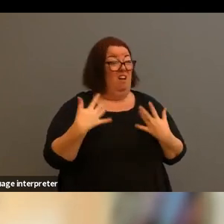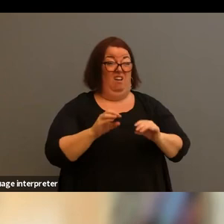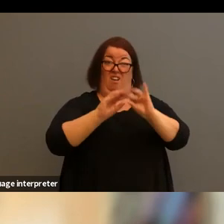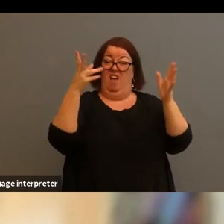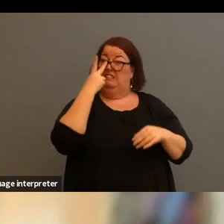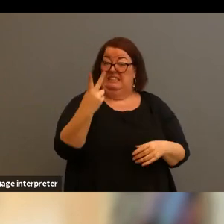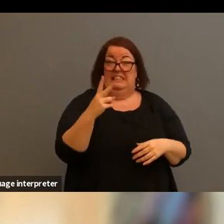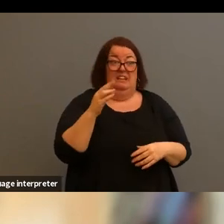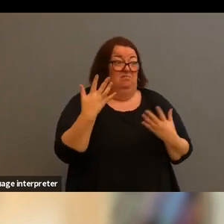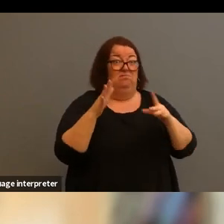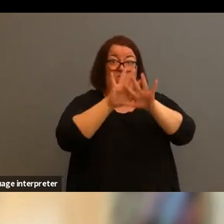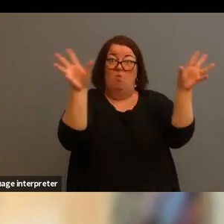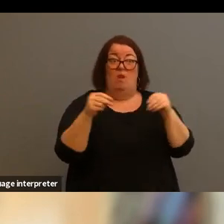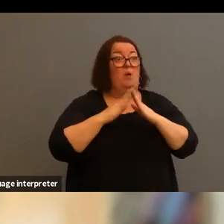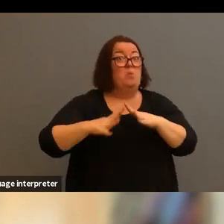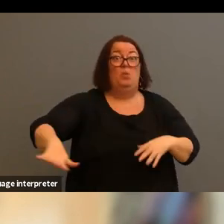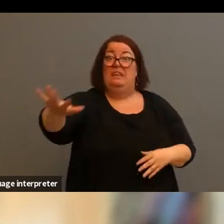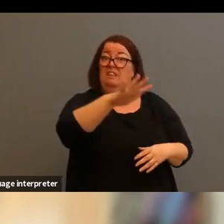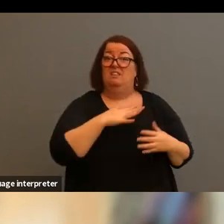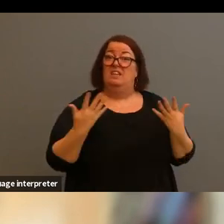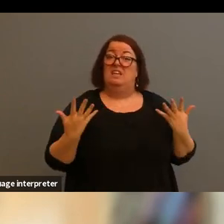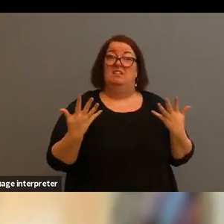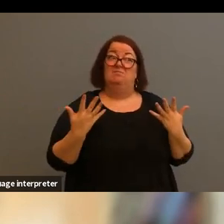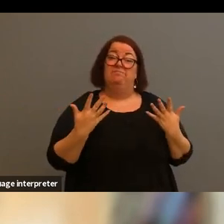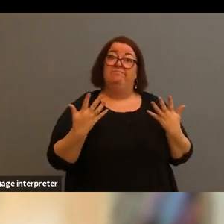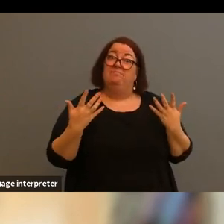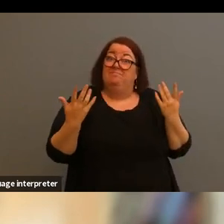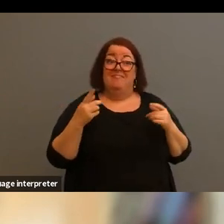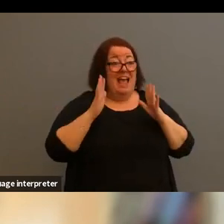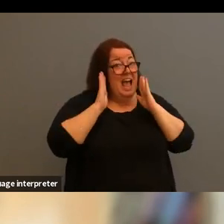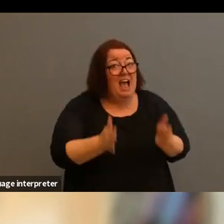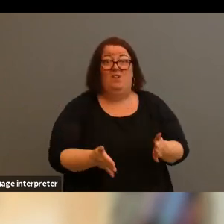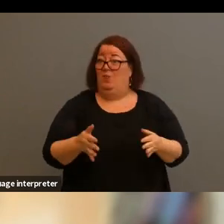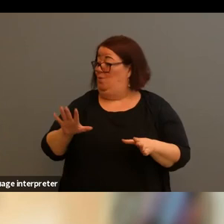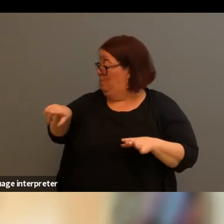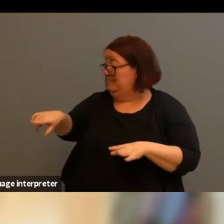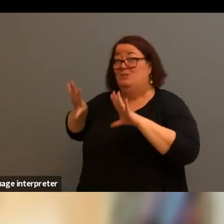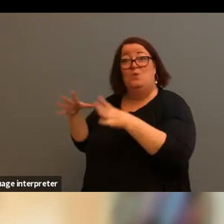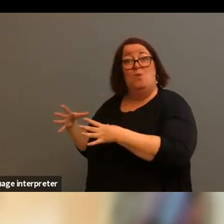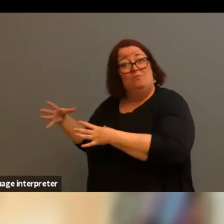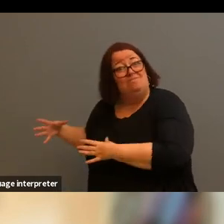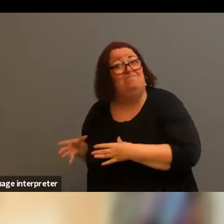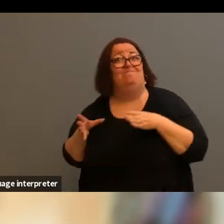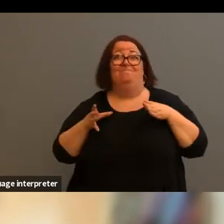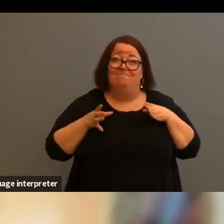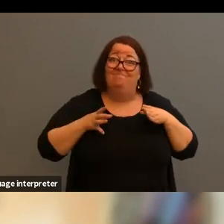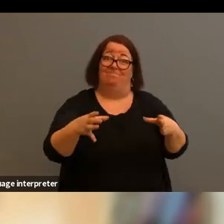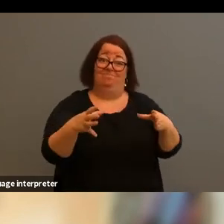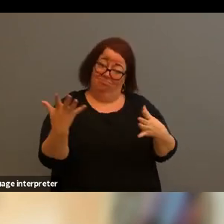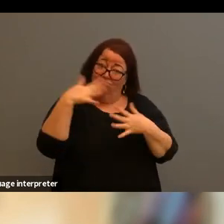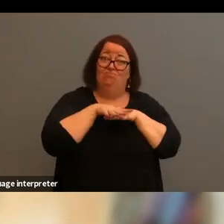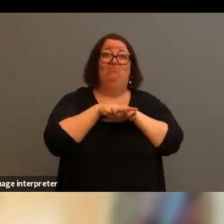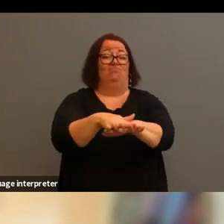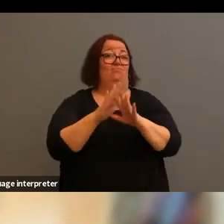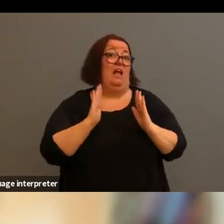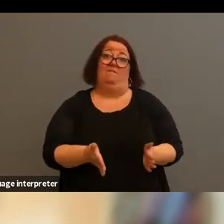on where in the world we live. So I hope this, and I think this work that will be carried out now and is also done